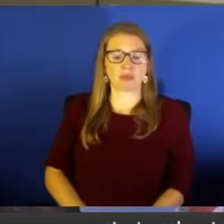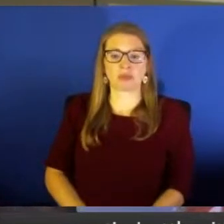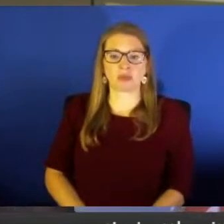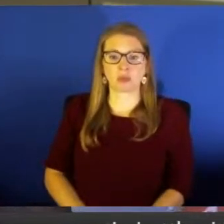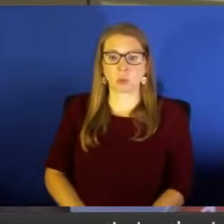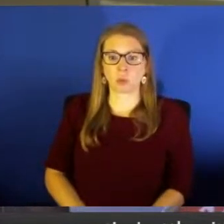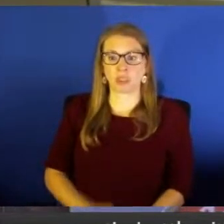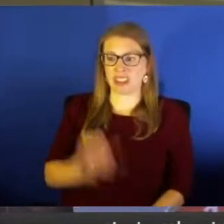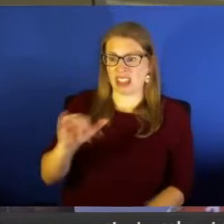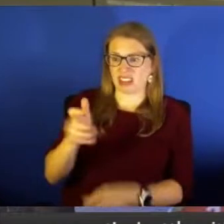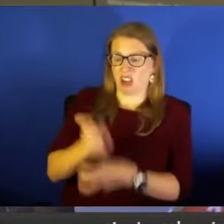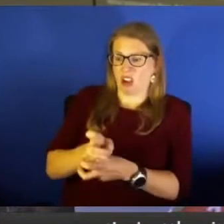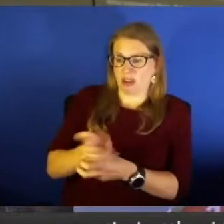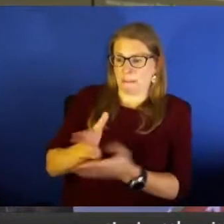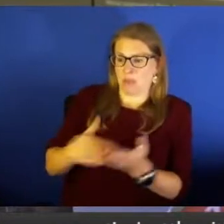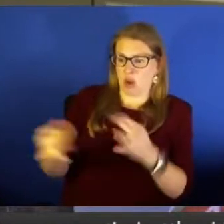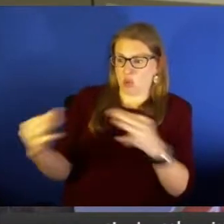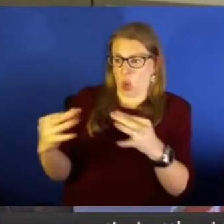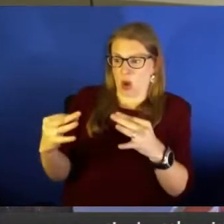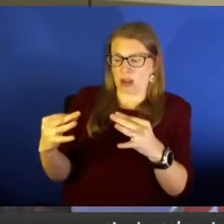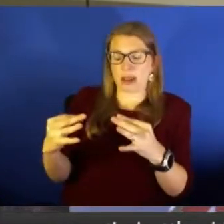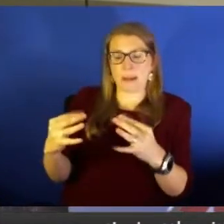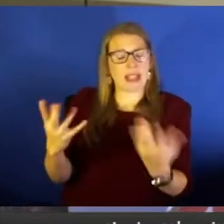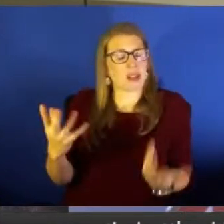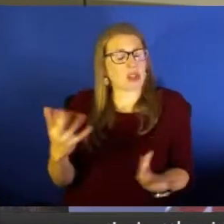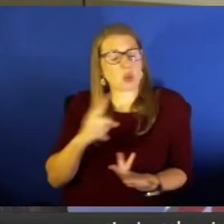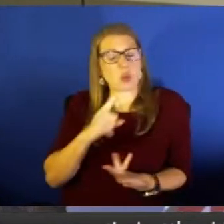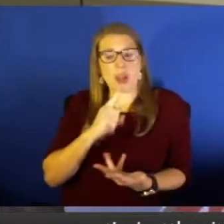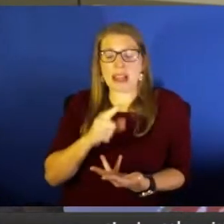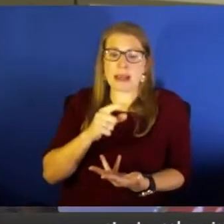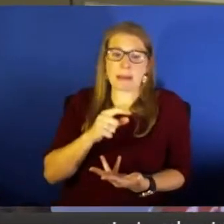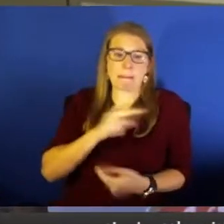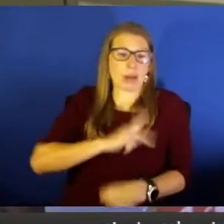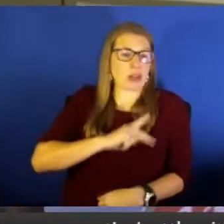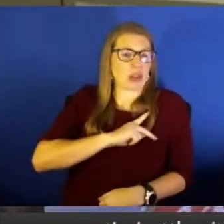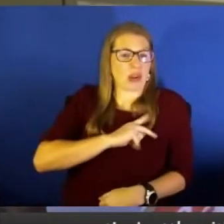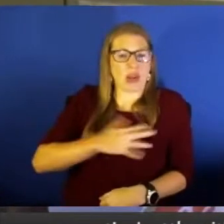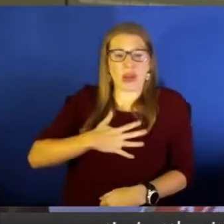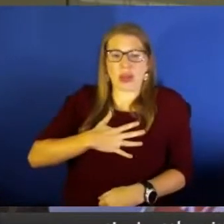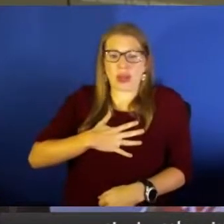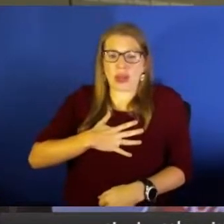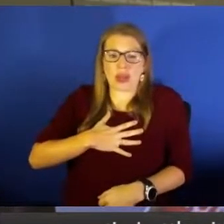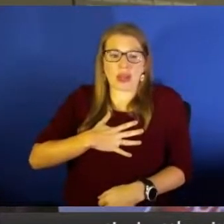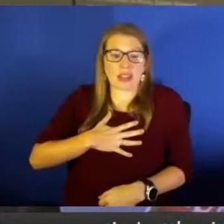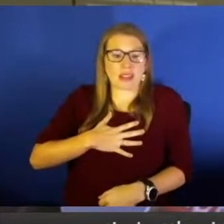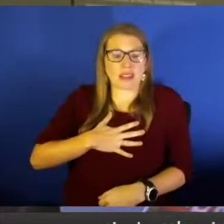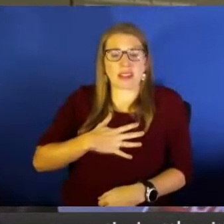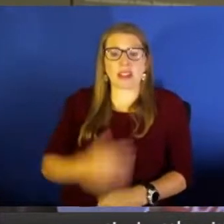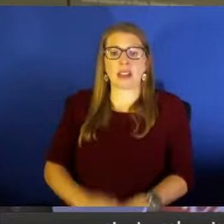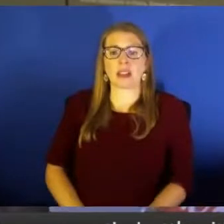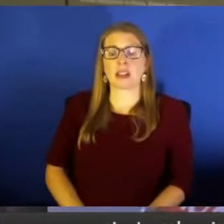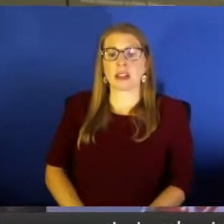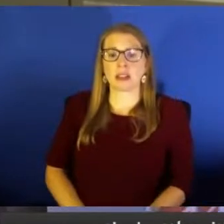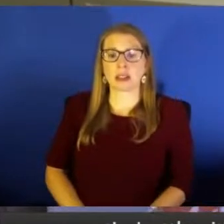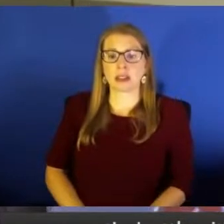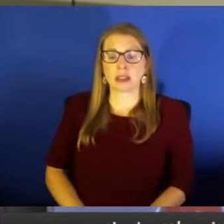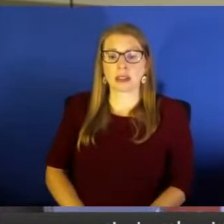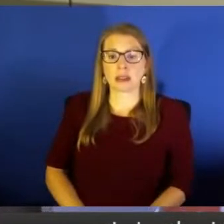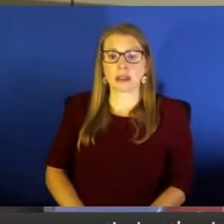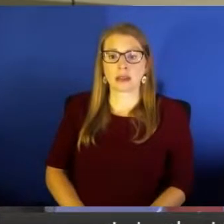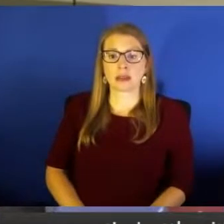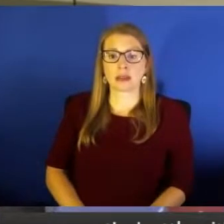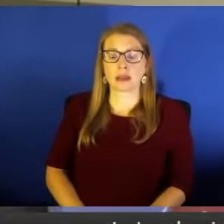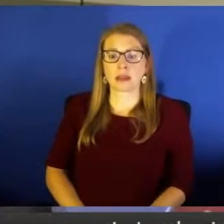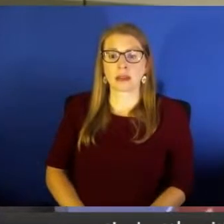just the intimate nature. Me and Adam were standing in the bomb crater here at the World War I Museum and sharing those